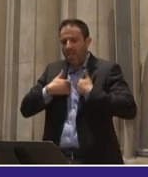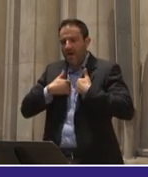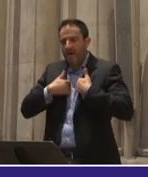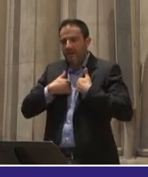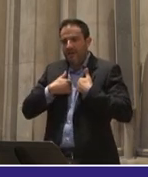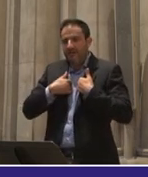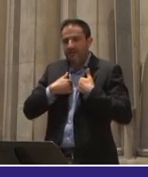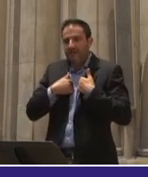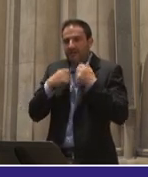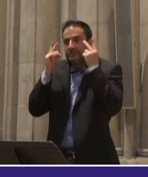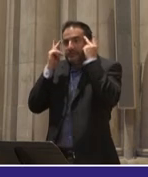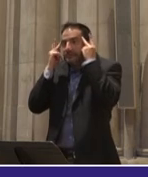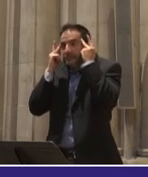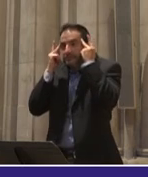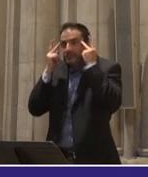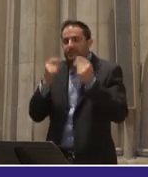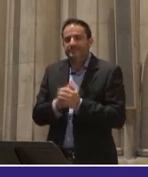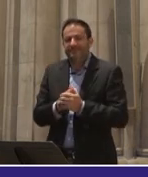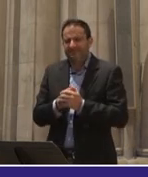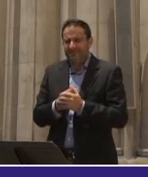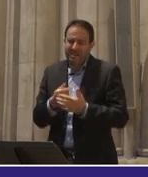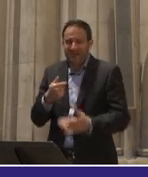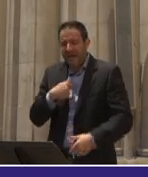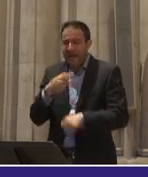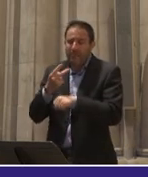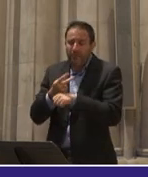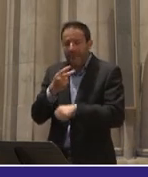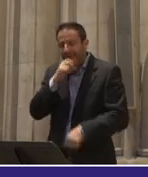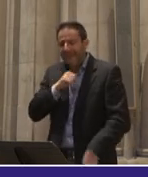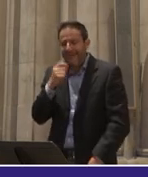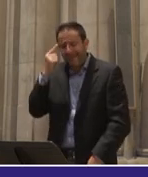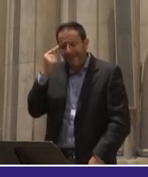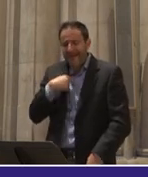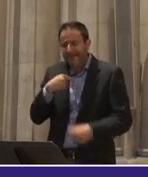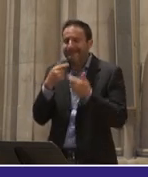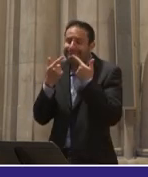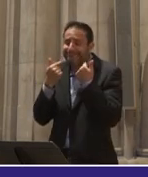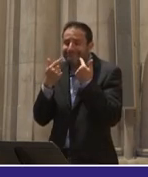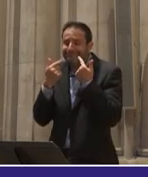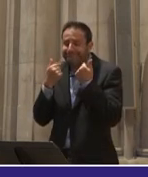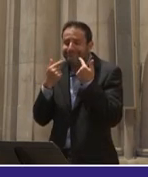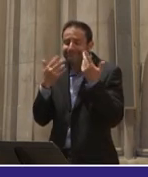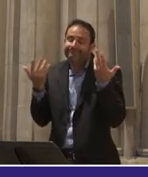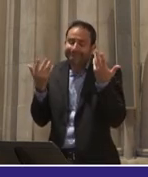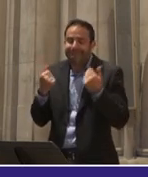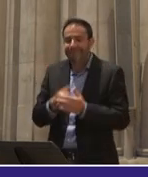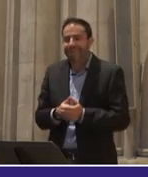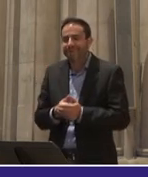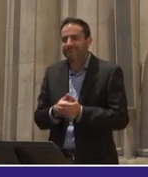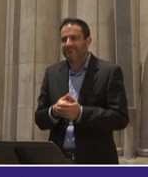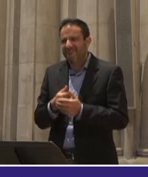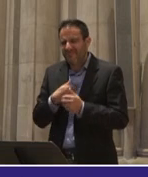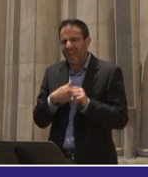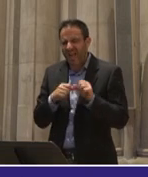And he expected me, as someone nearly twice his age, to smile, and I did. But you know, I